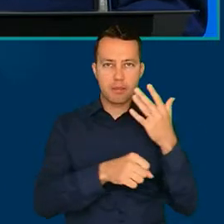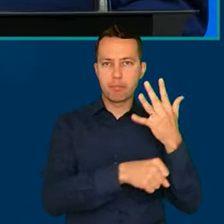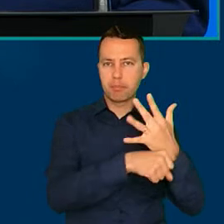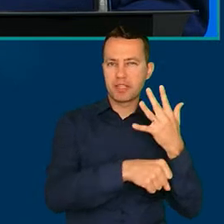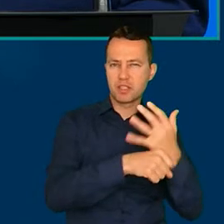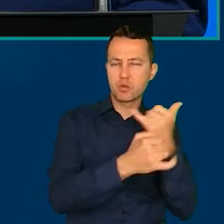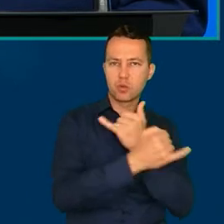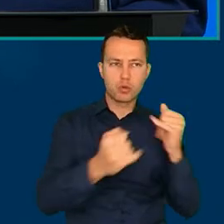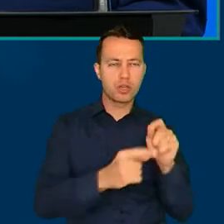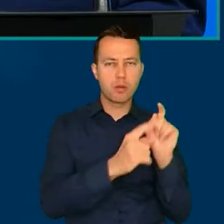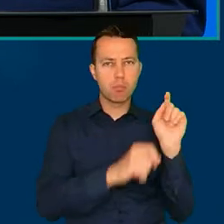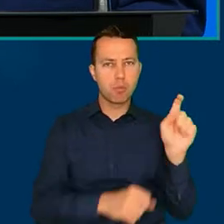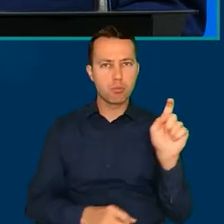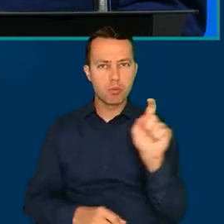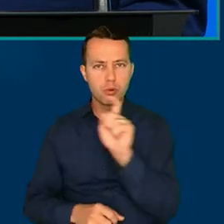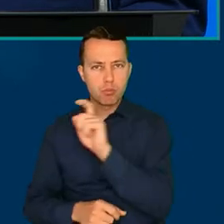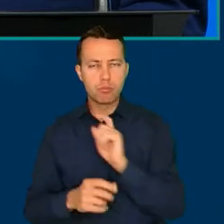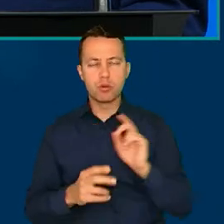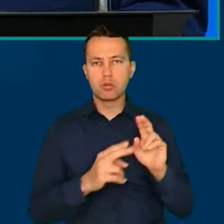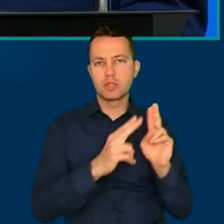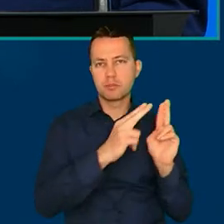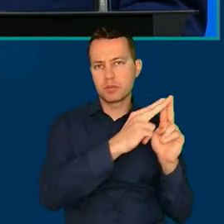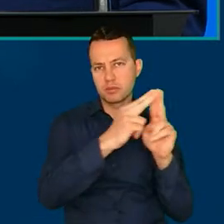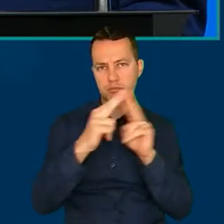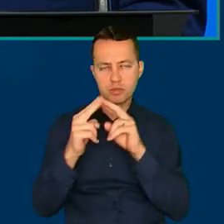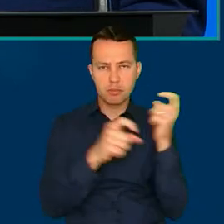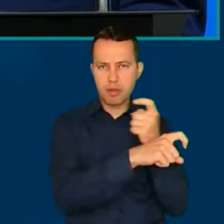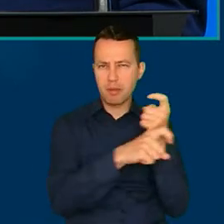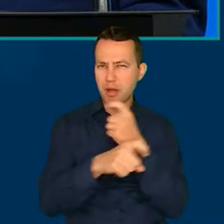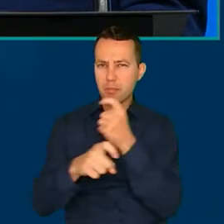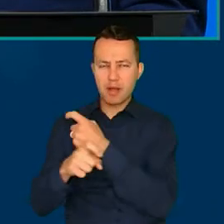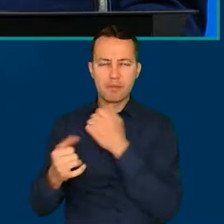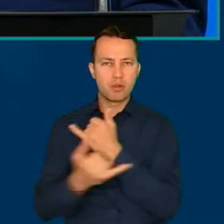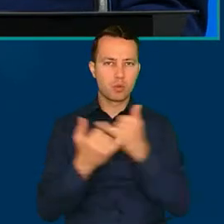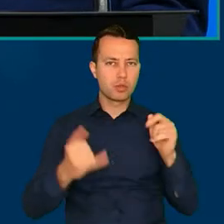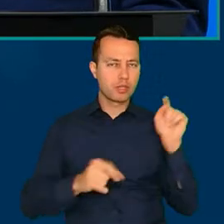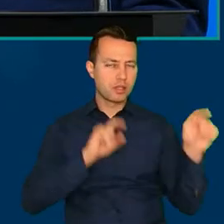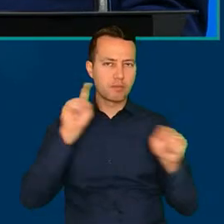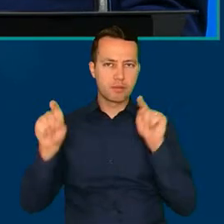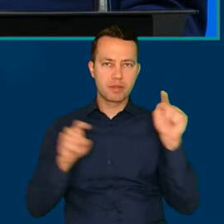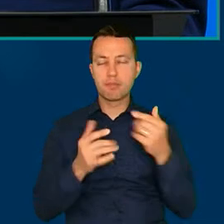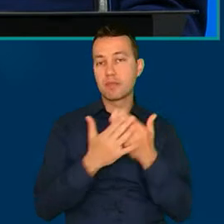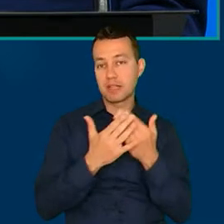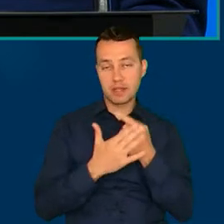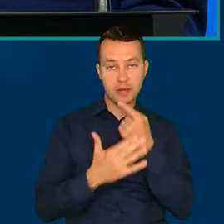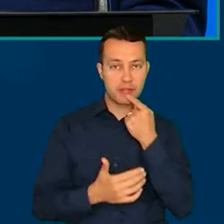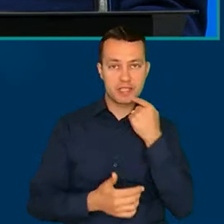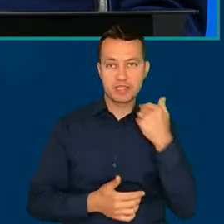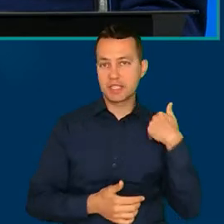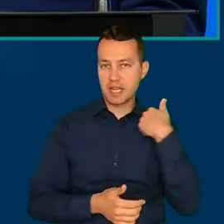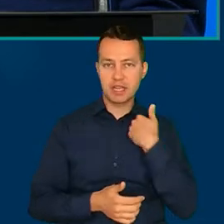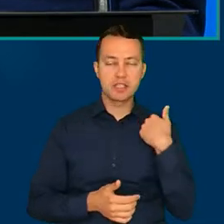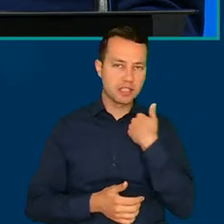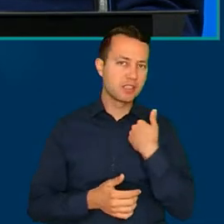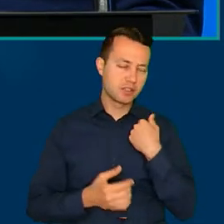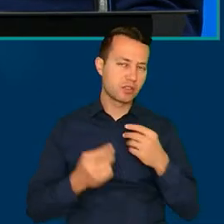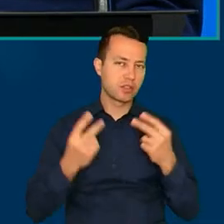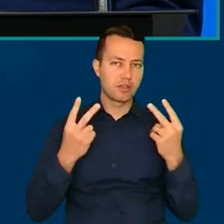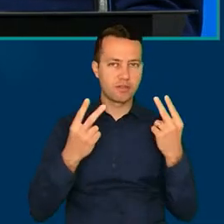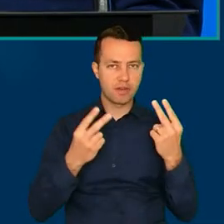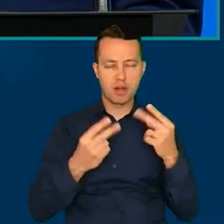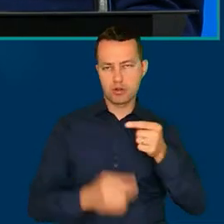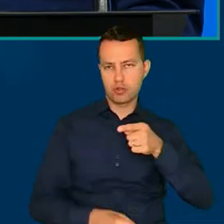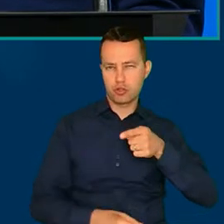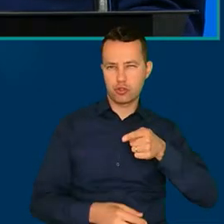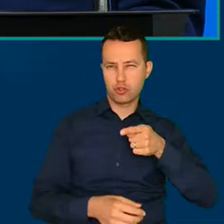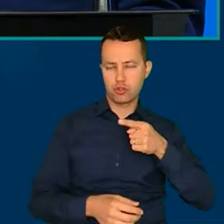part of the network of 50 contact points, hence our website in English, so that we can communicate